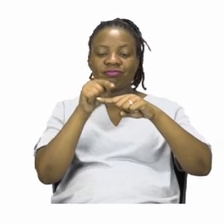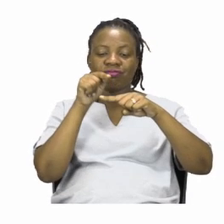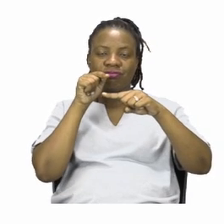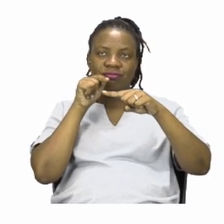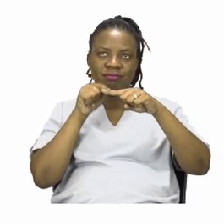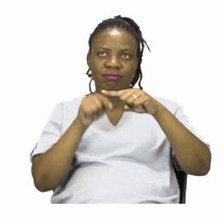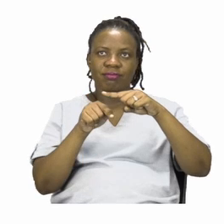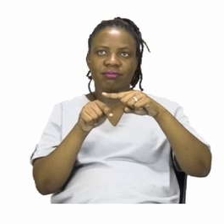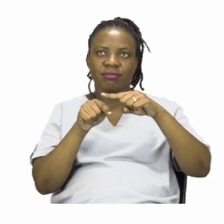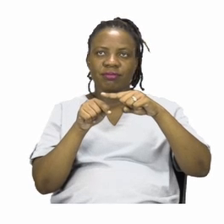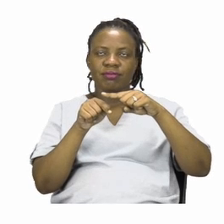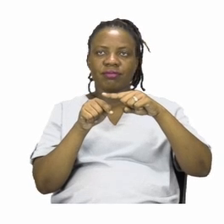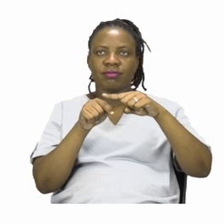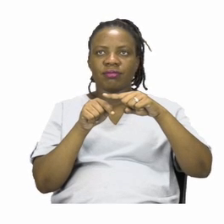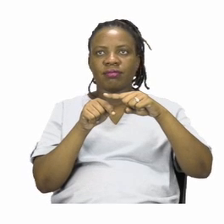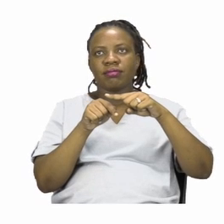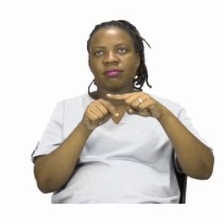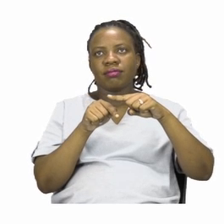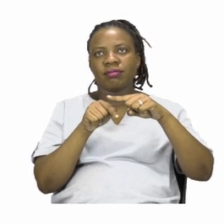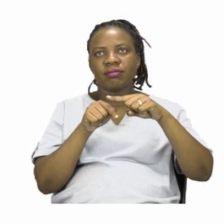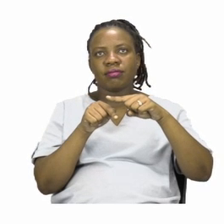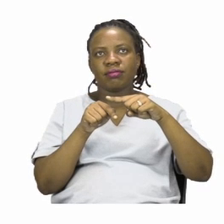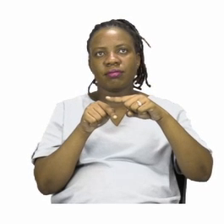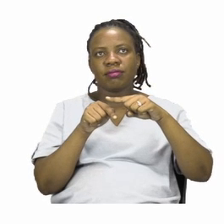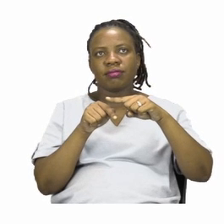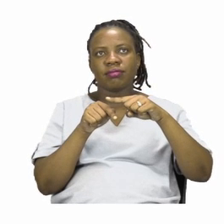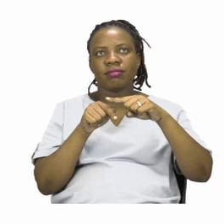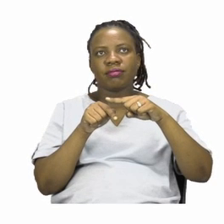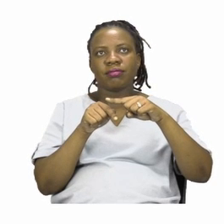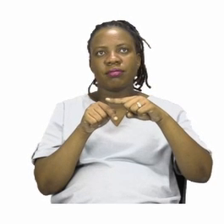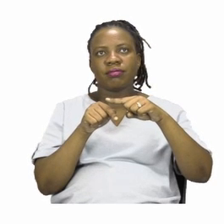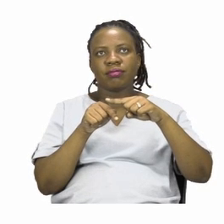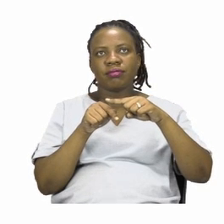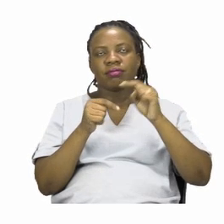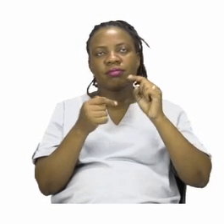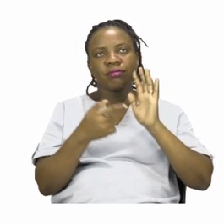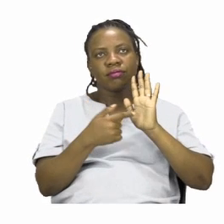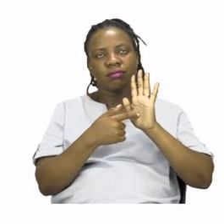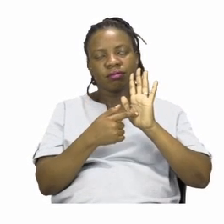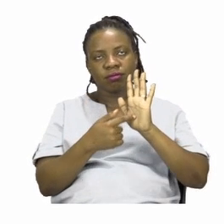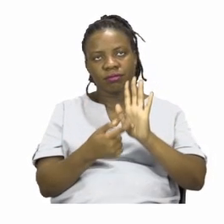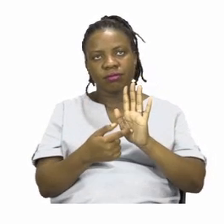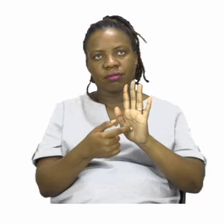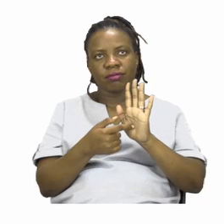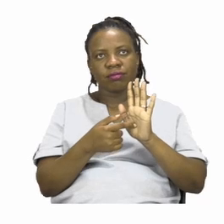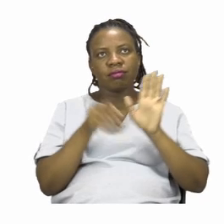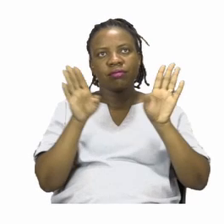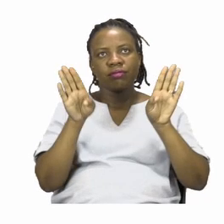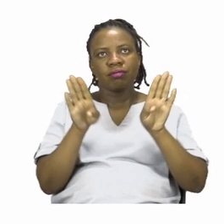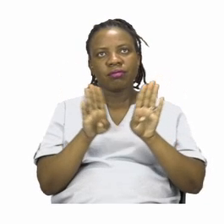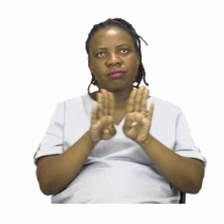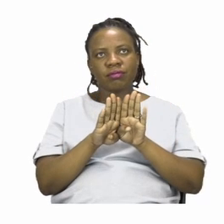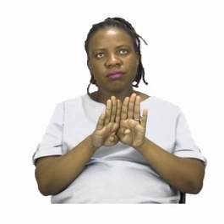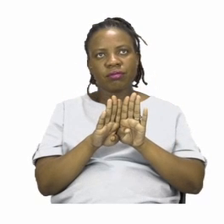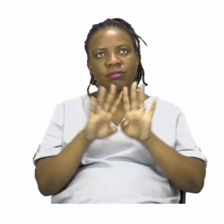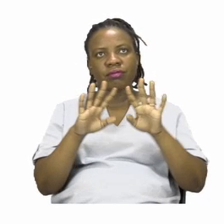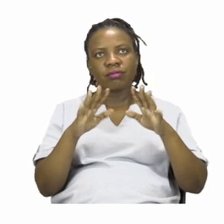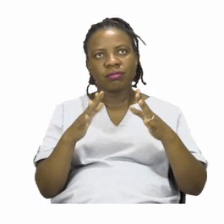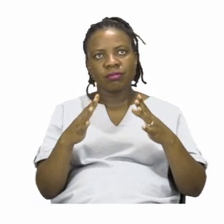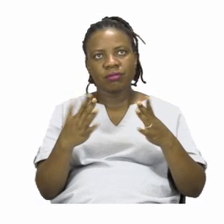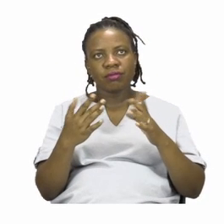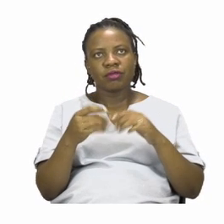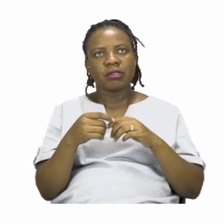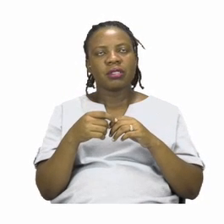division. Here it says that you have to do the following sums by repeated